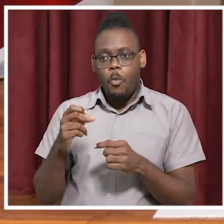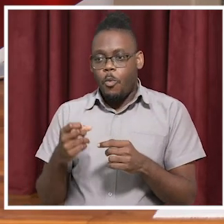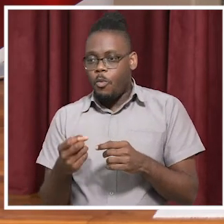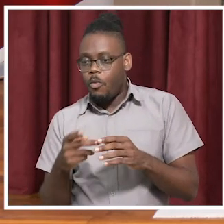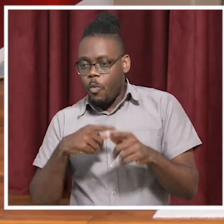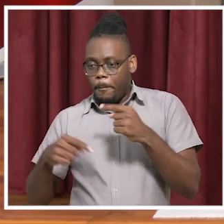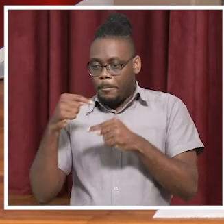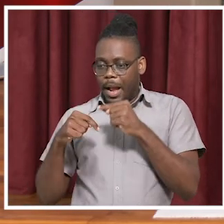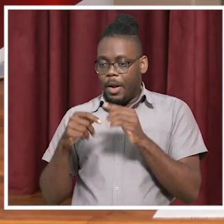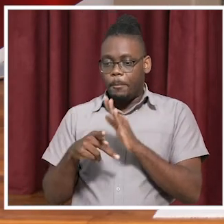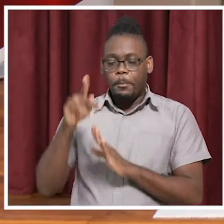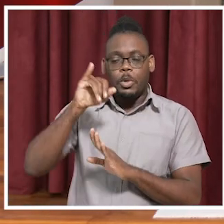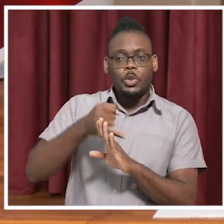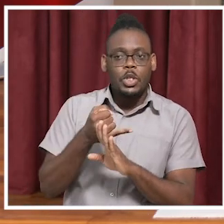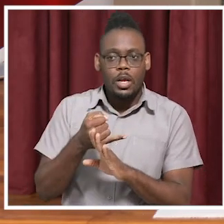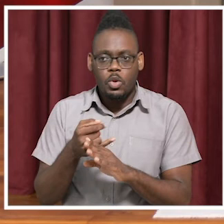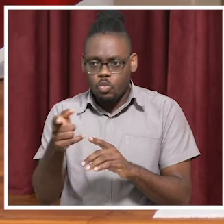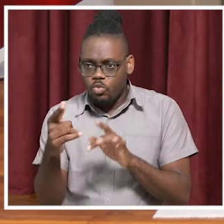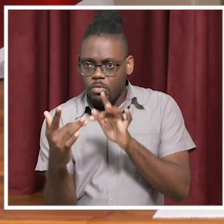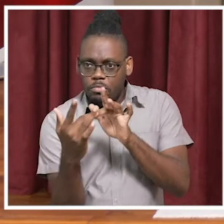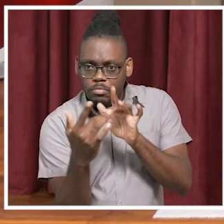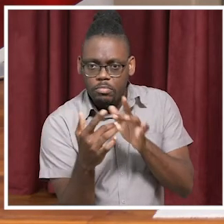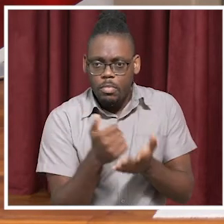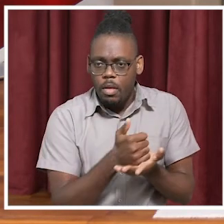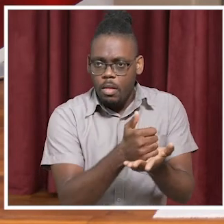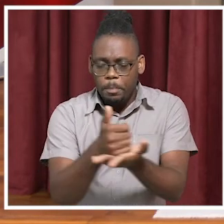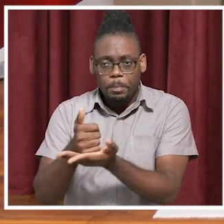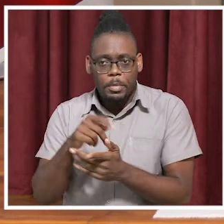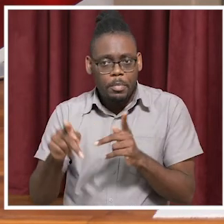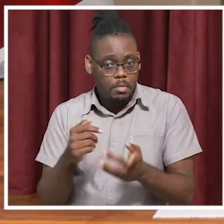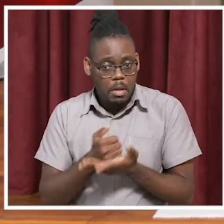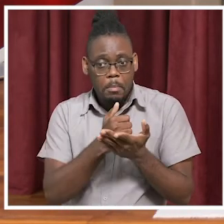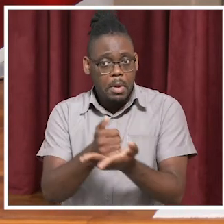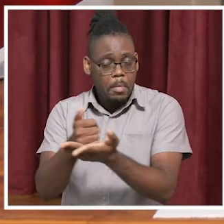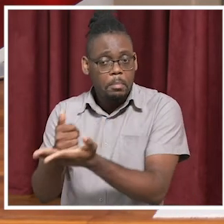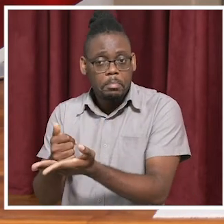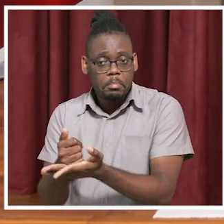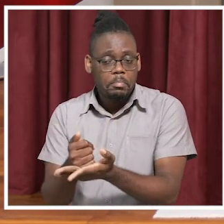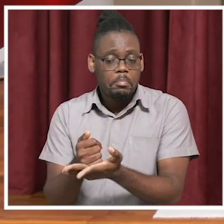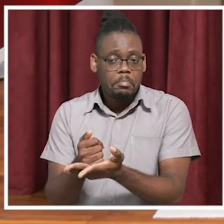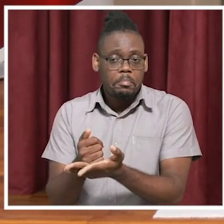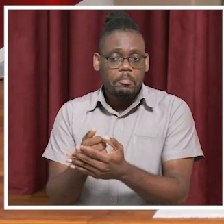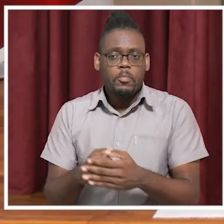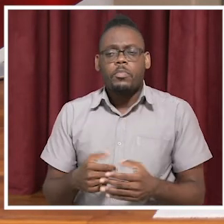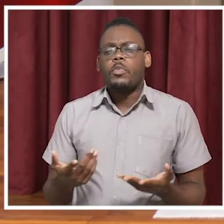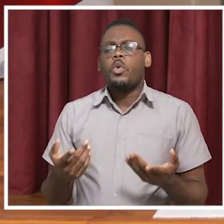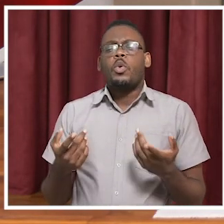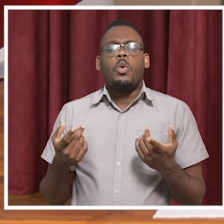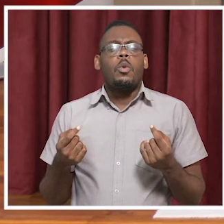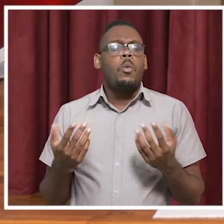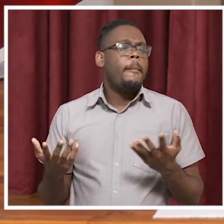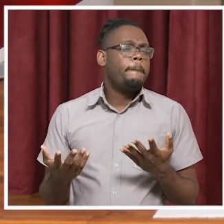to reach, we would need an entire show all over again. Yeah. So for the most part, if you wanted to